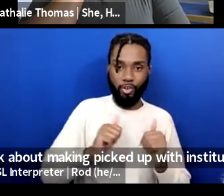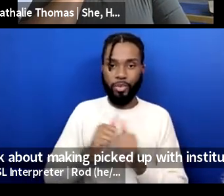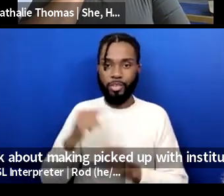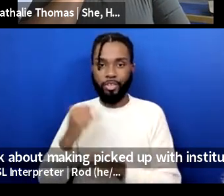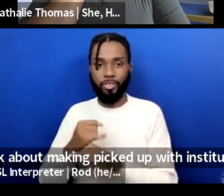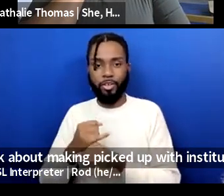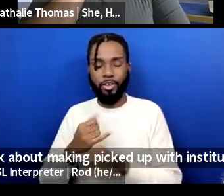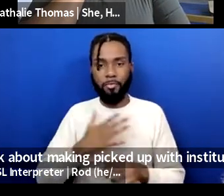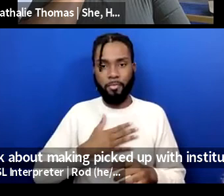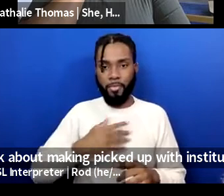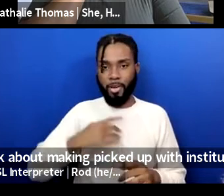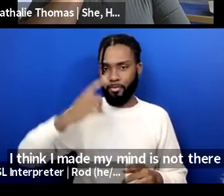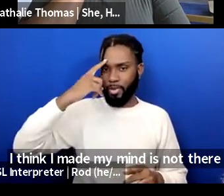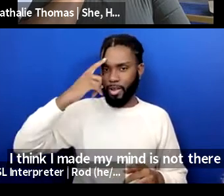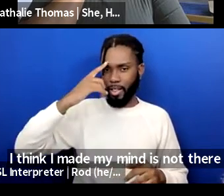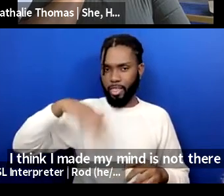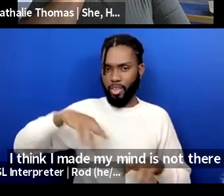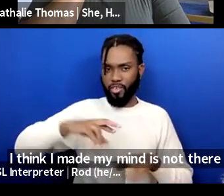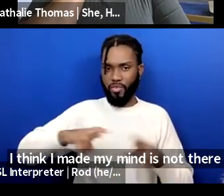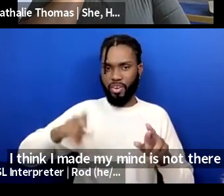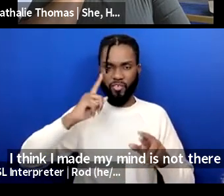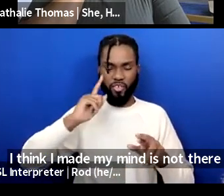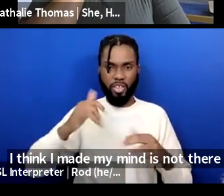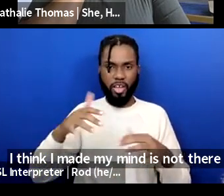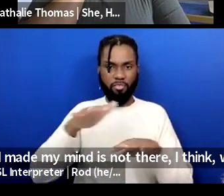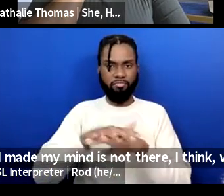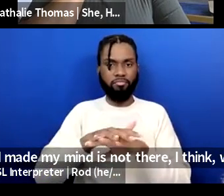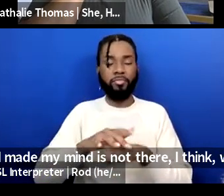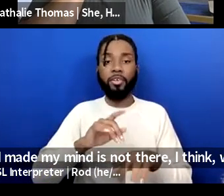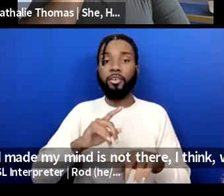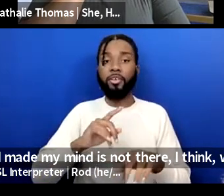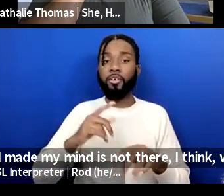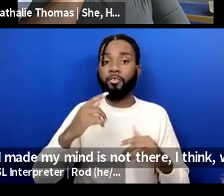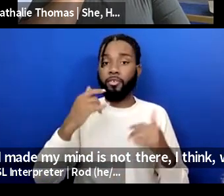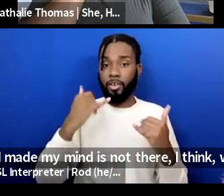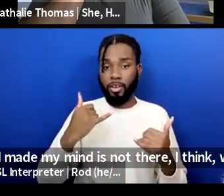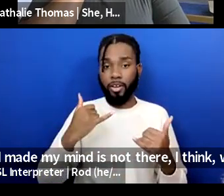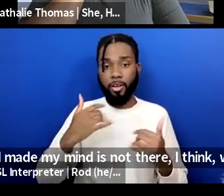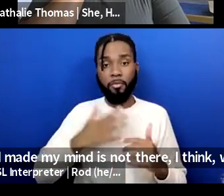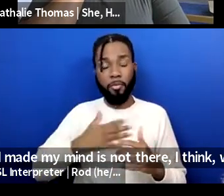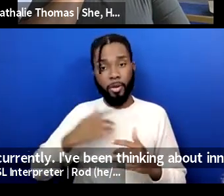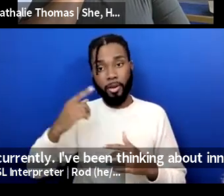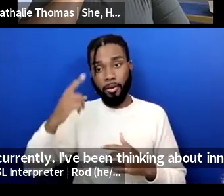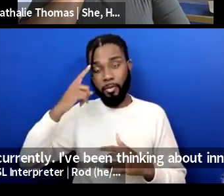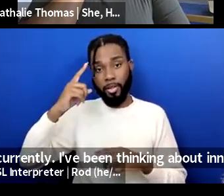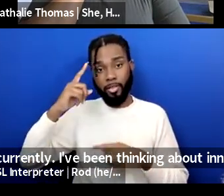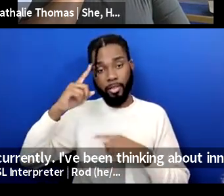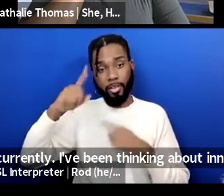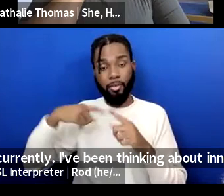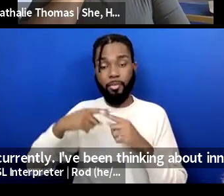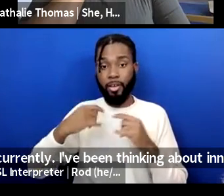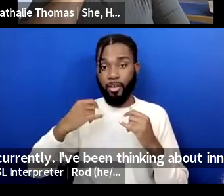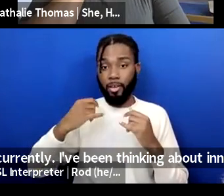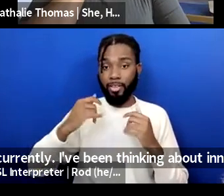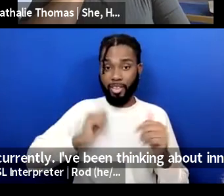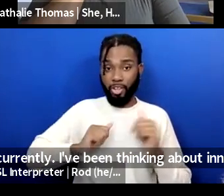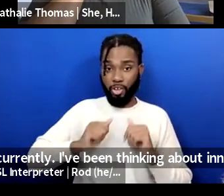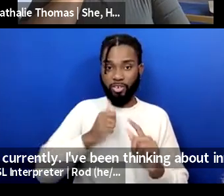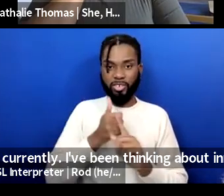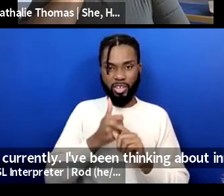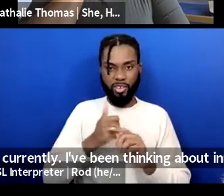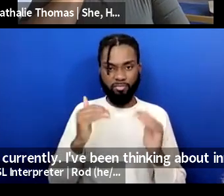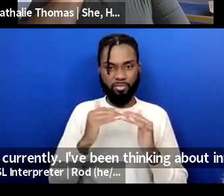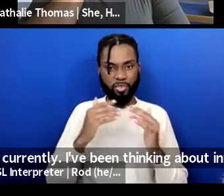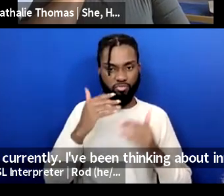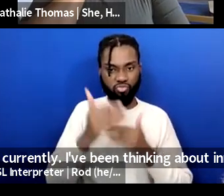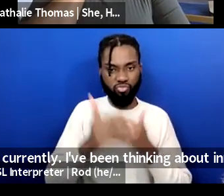my mind is not there. I think where my mind is currently, thinking about innovation is theater as process, right? So as drama as